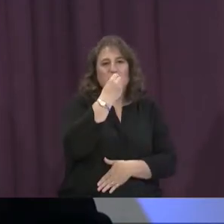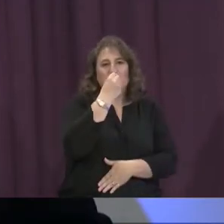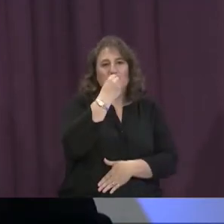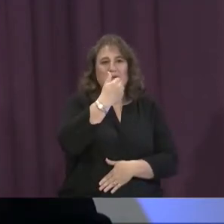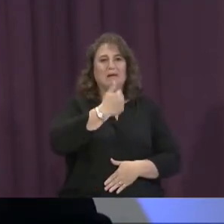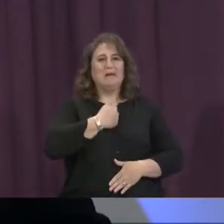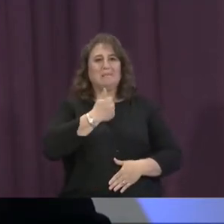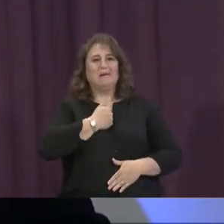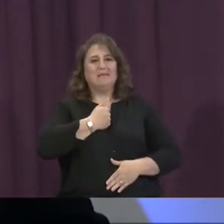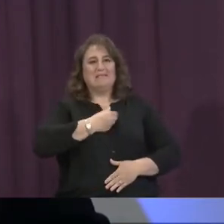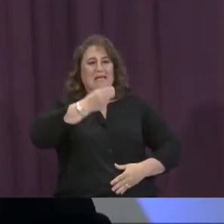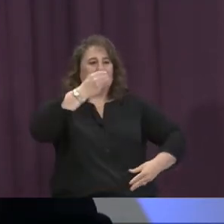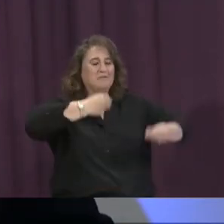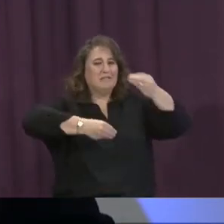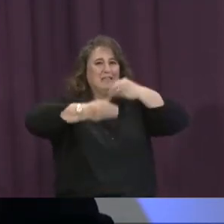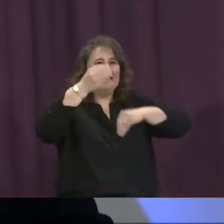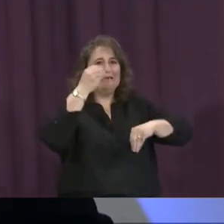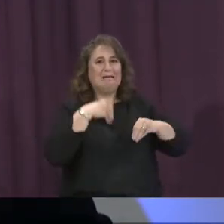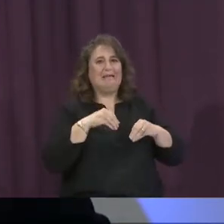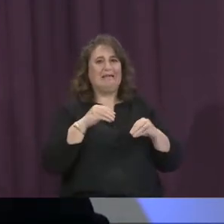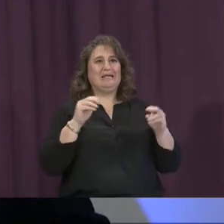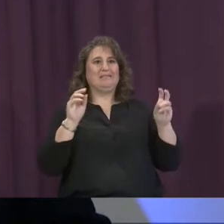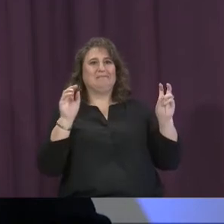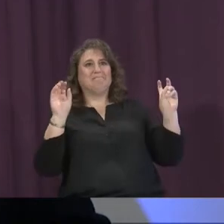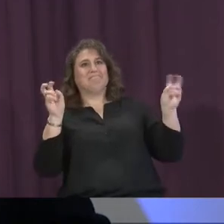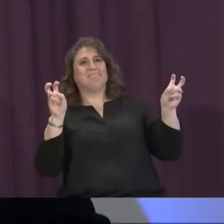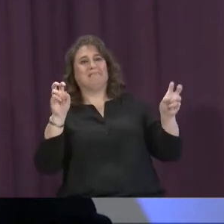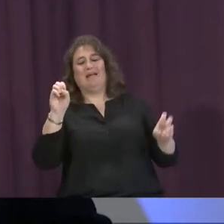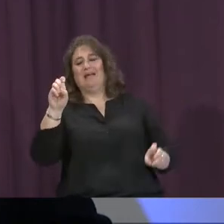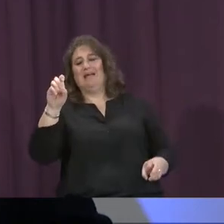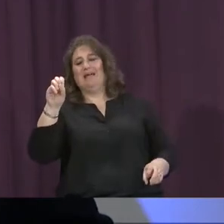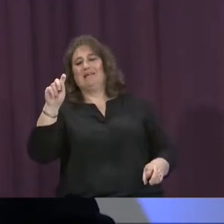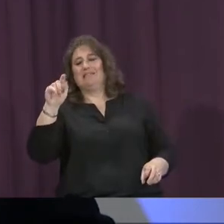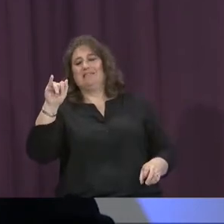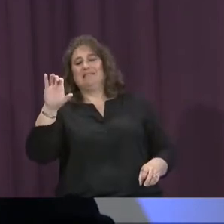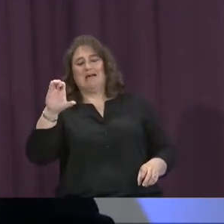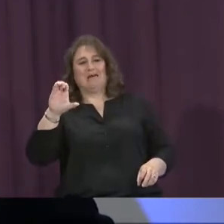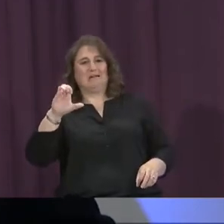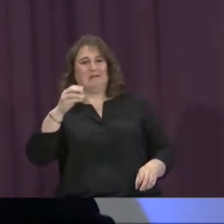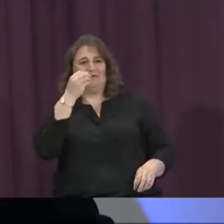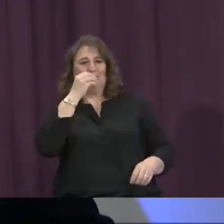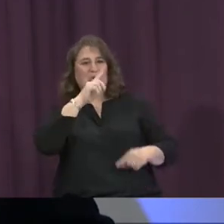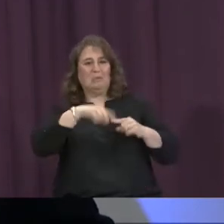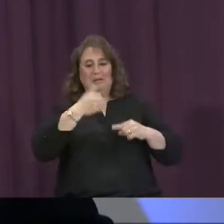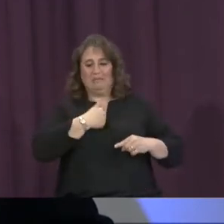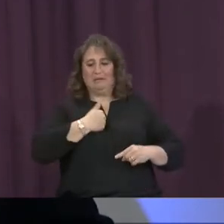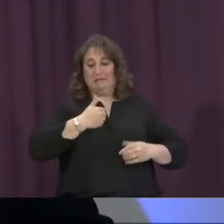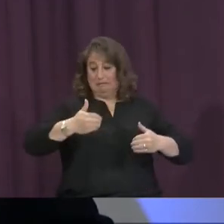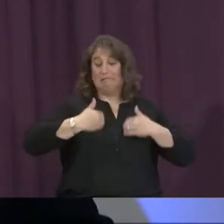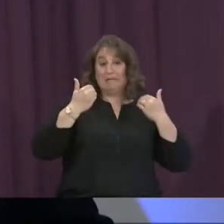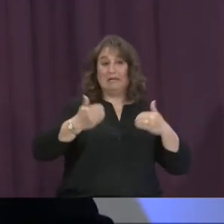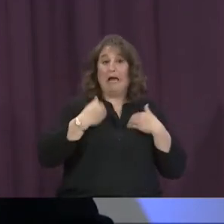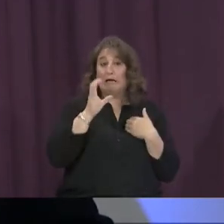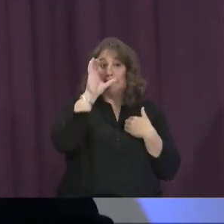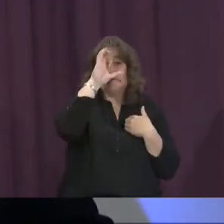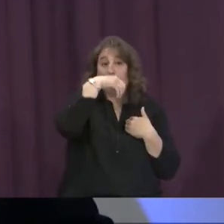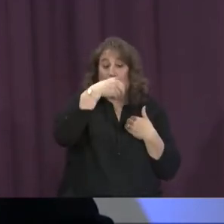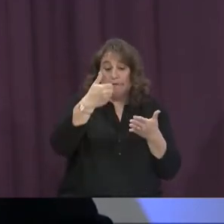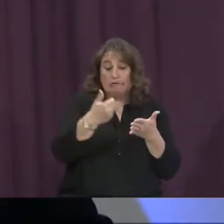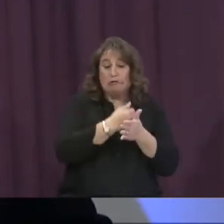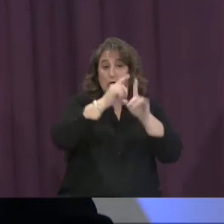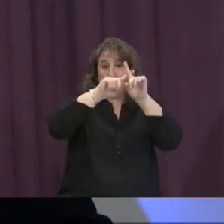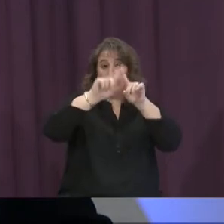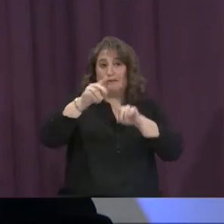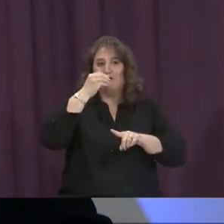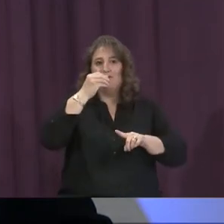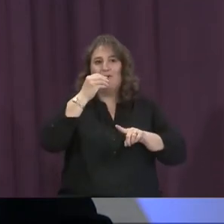exotic foods probably for the most part when I was very young. Um, and, um, I, I'm so